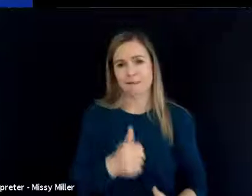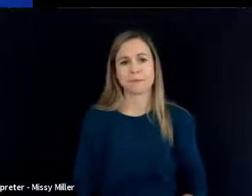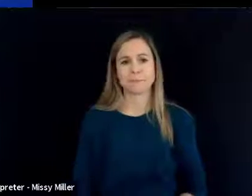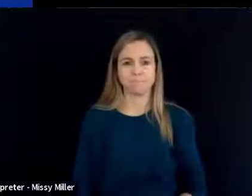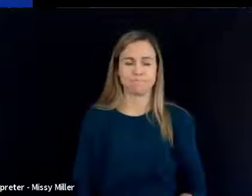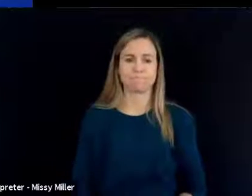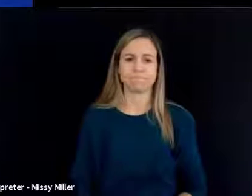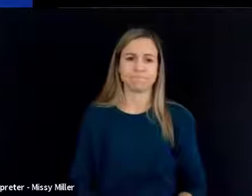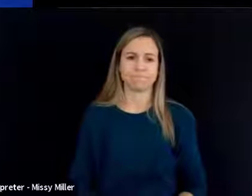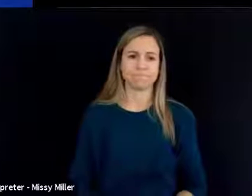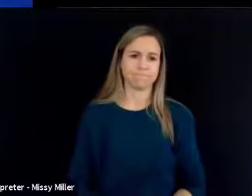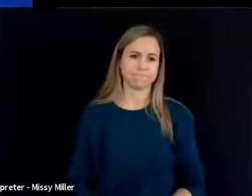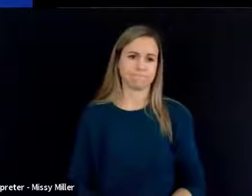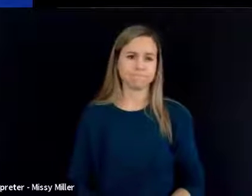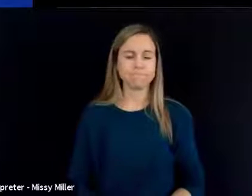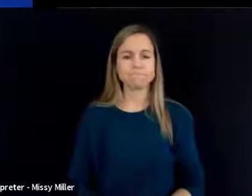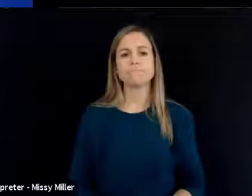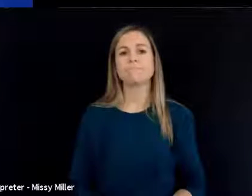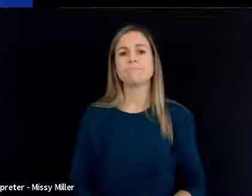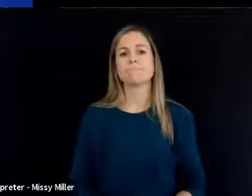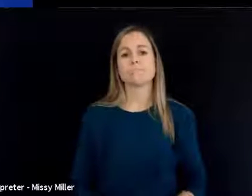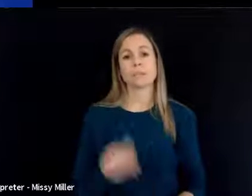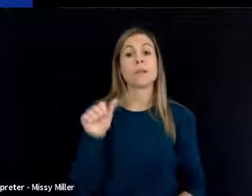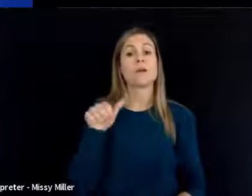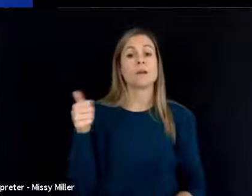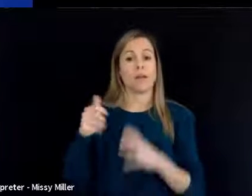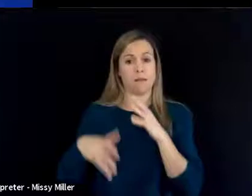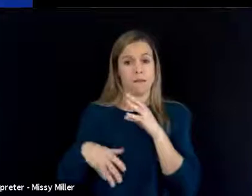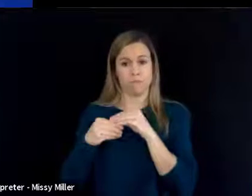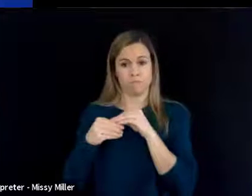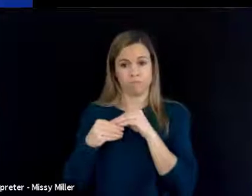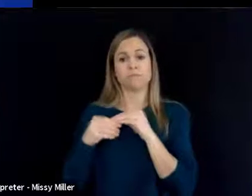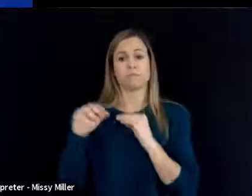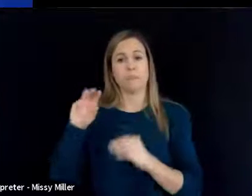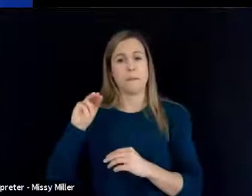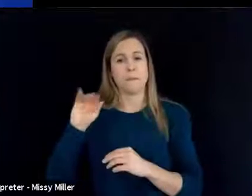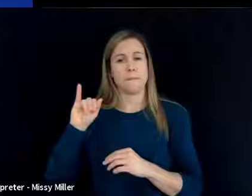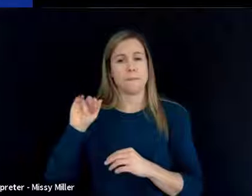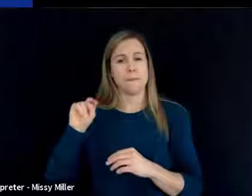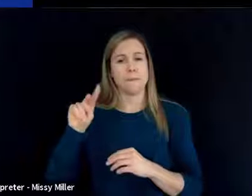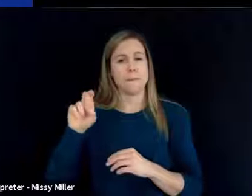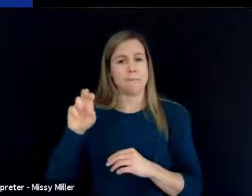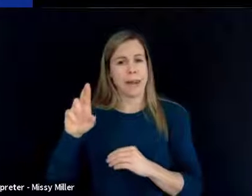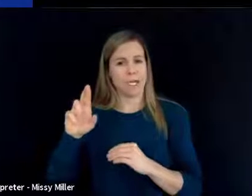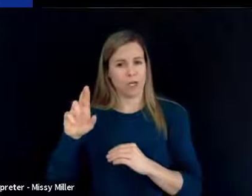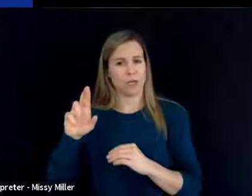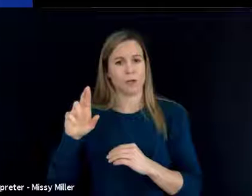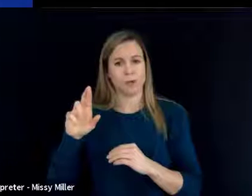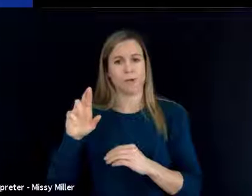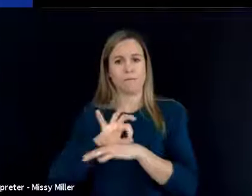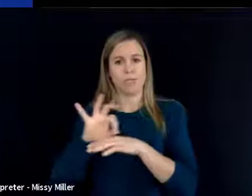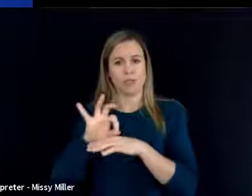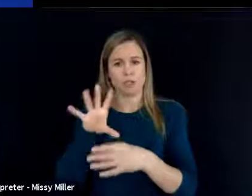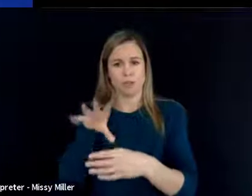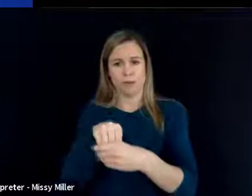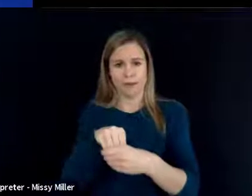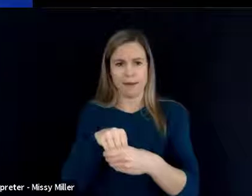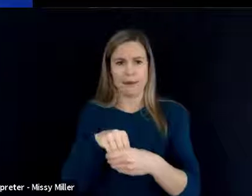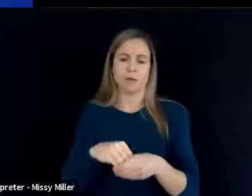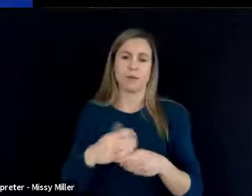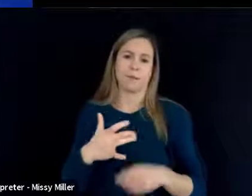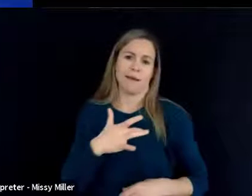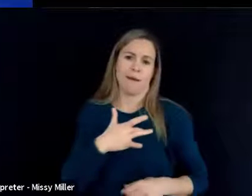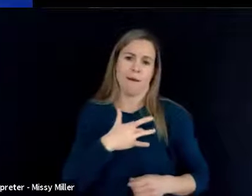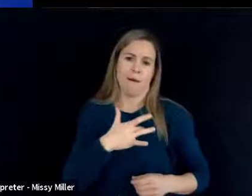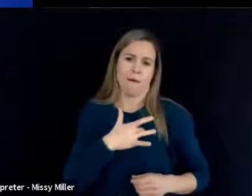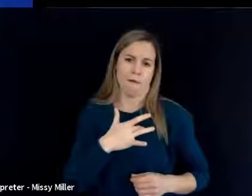So some additional supporting minor features of the diagnosis of charge would be a heart defect. And